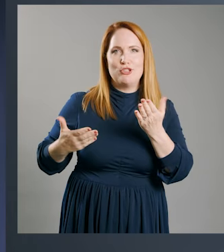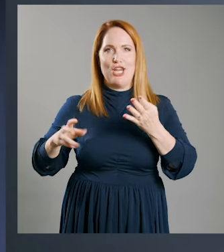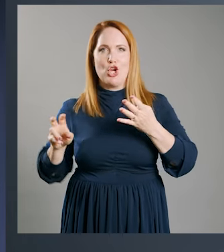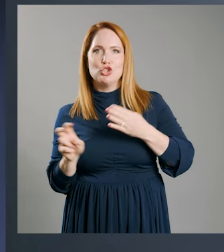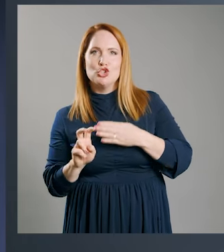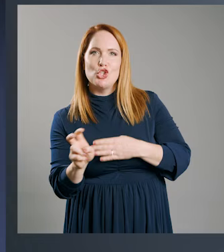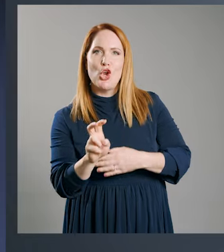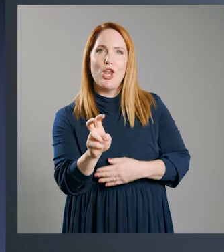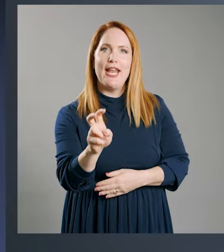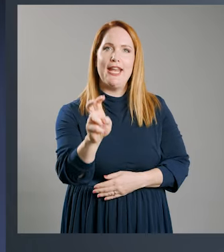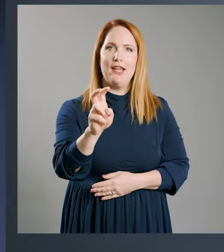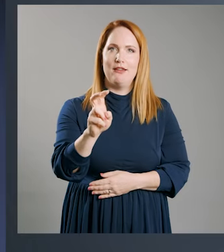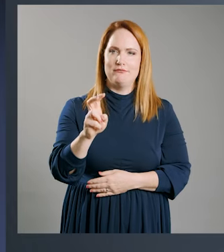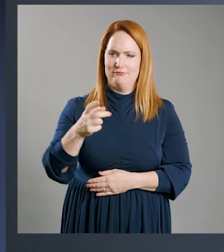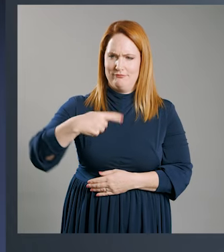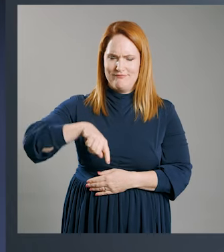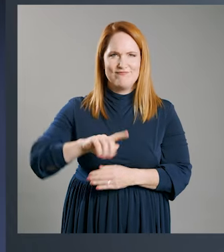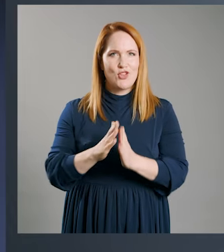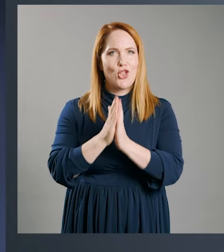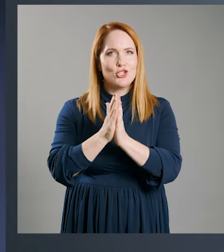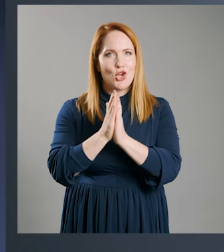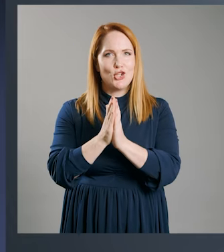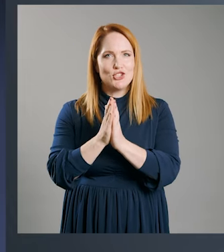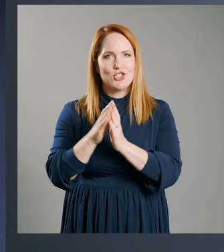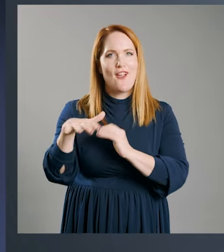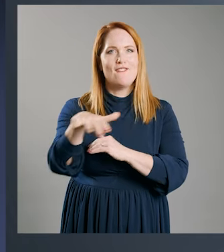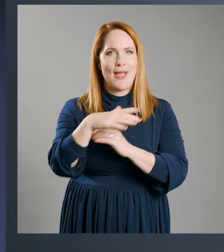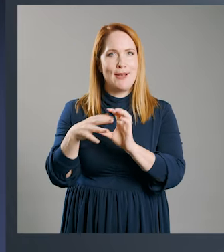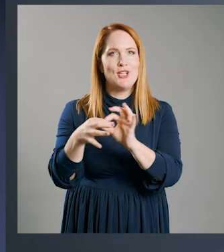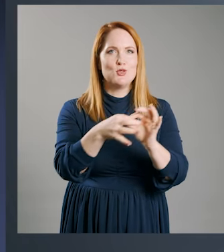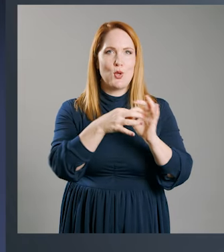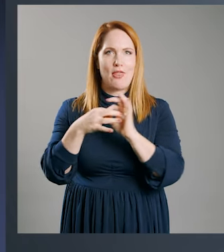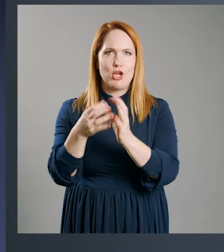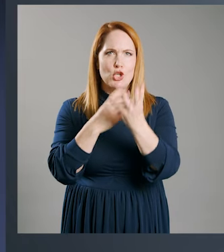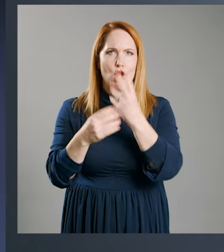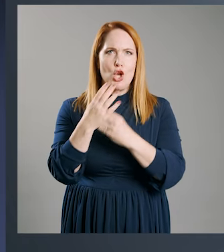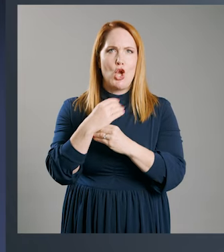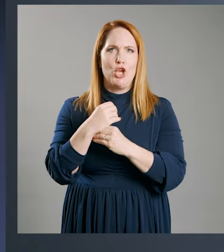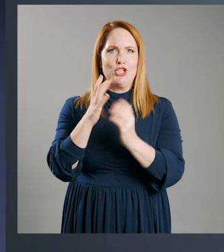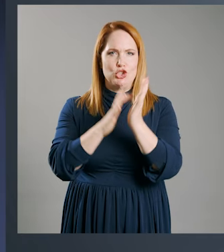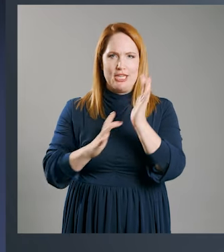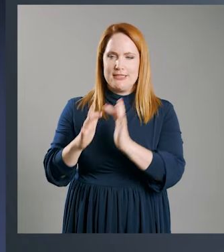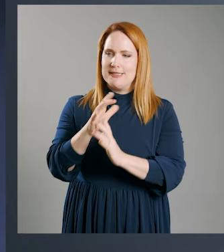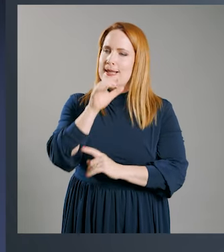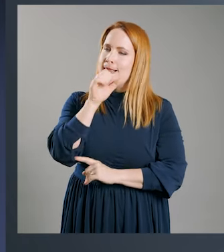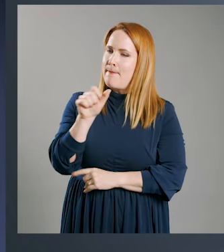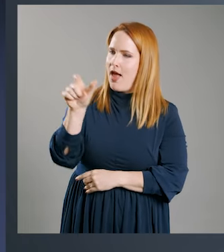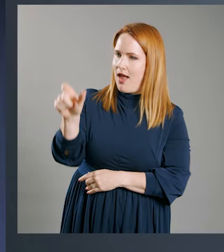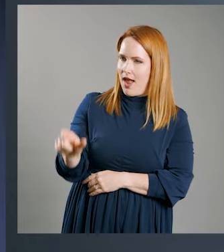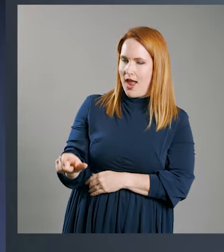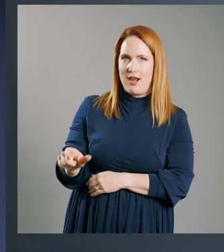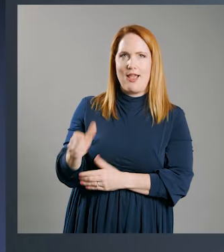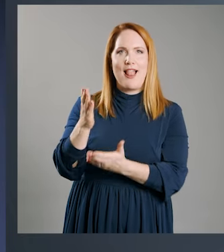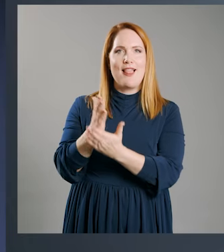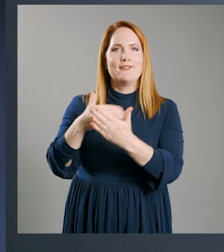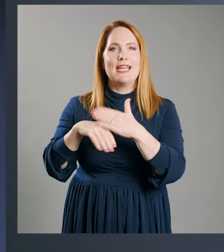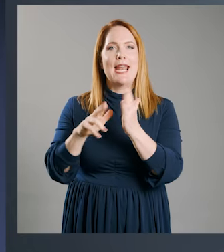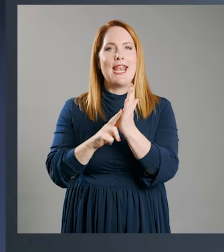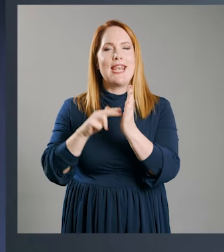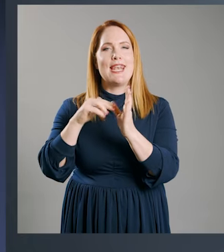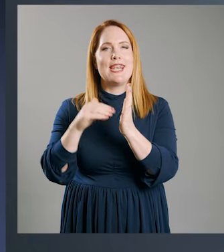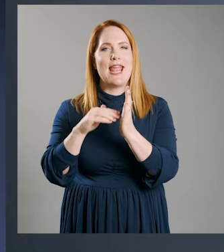together as a church family to really get to know Jesus the man, Jesus of Nazareth, Yeshua HaNozri, as he